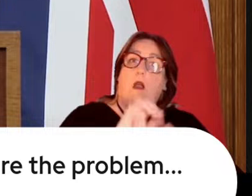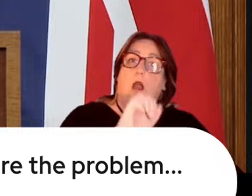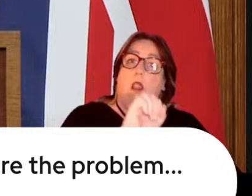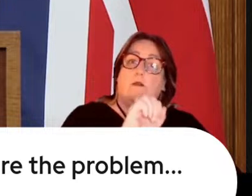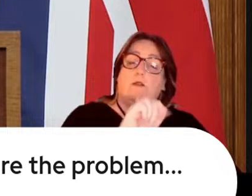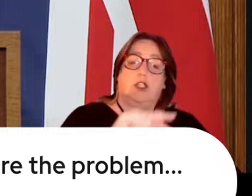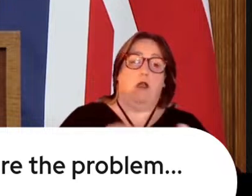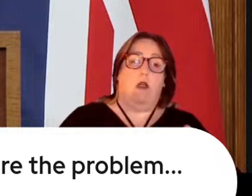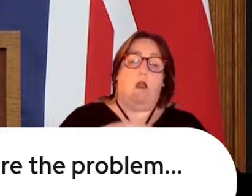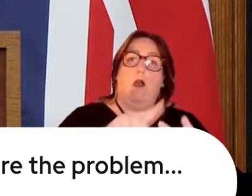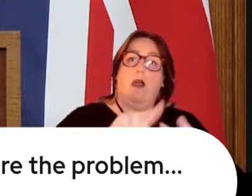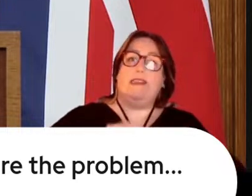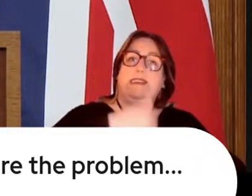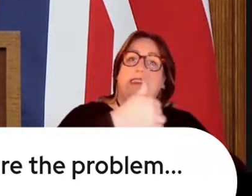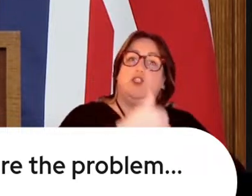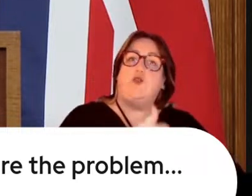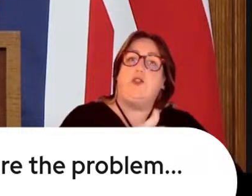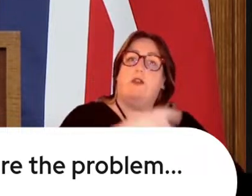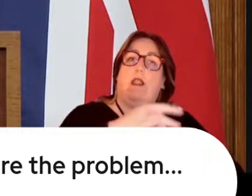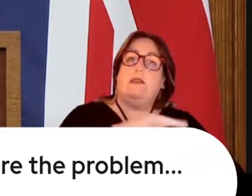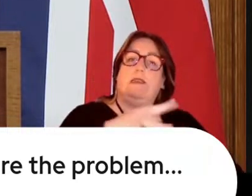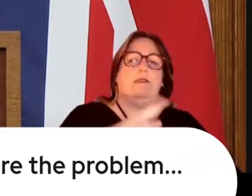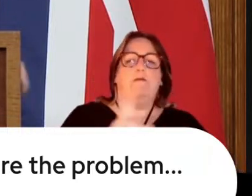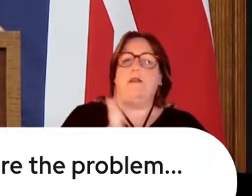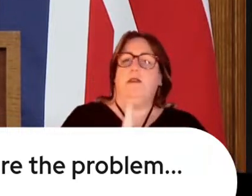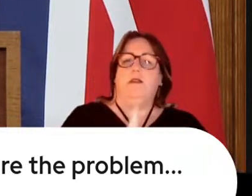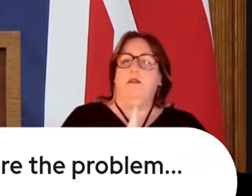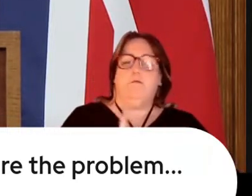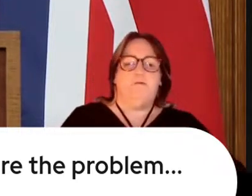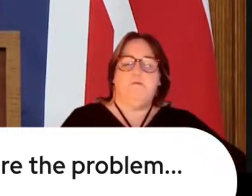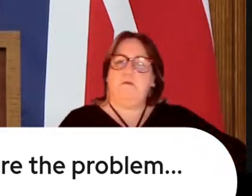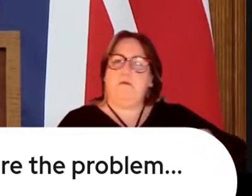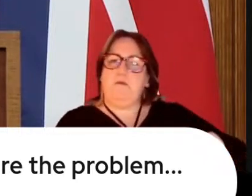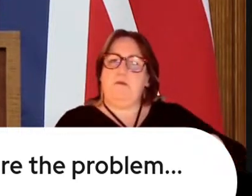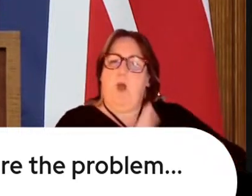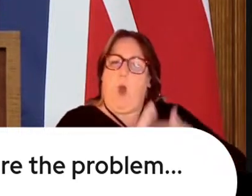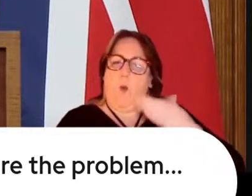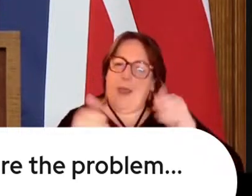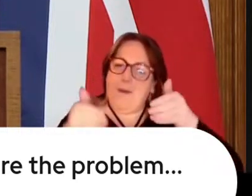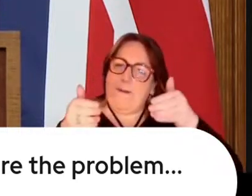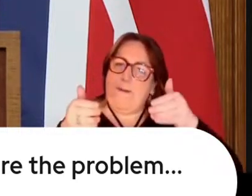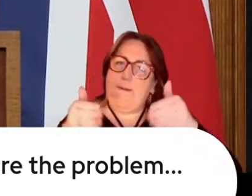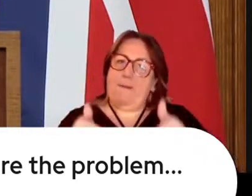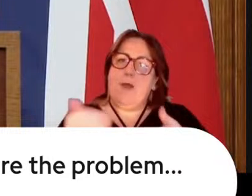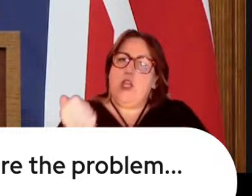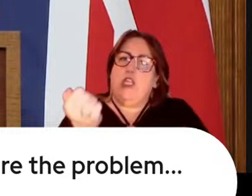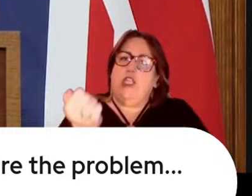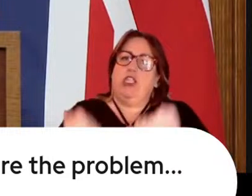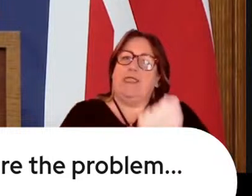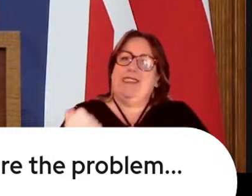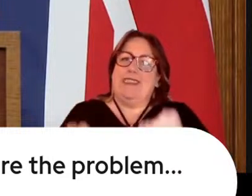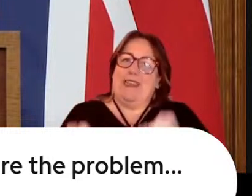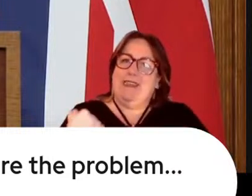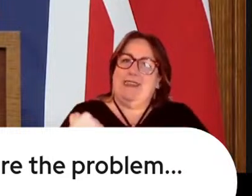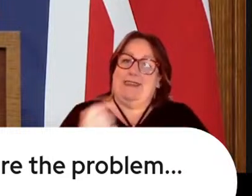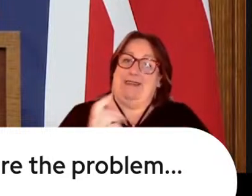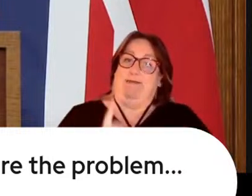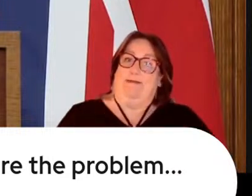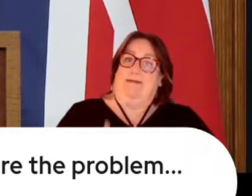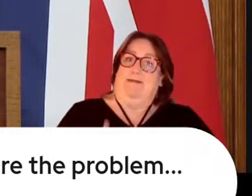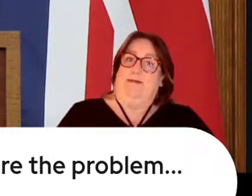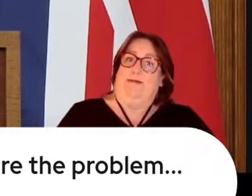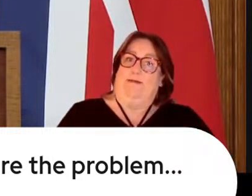You said what I was going to say. Actually. And driven only by the pursuit of justice. That is what we owe